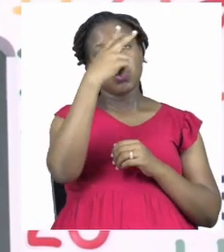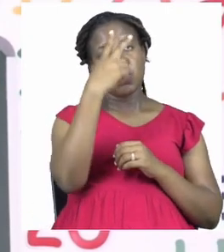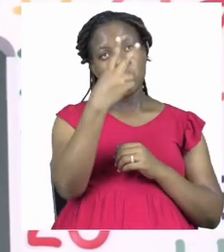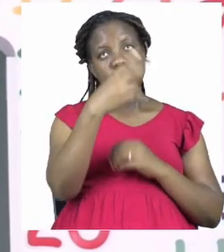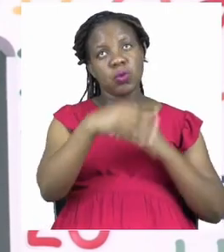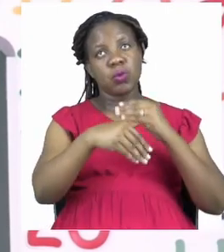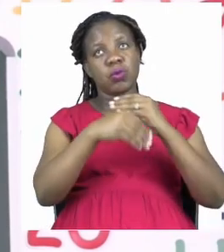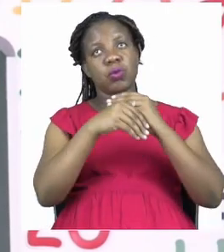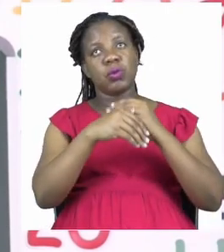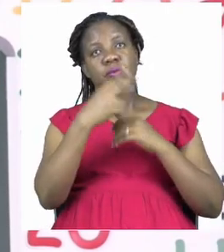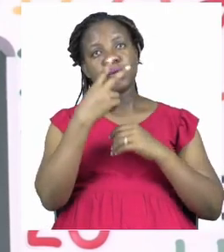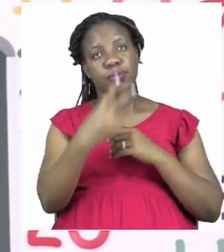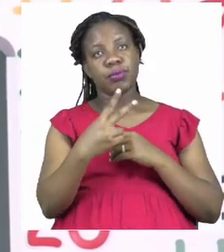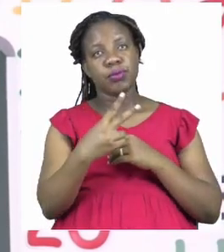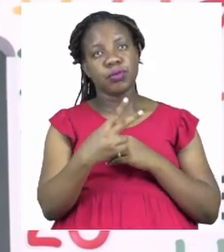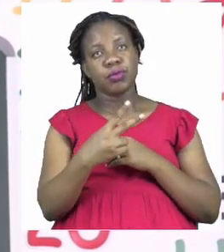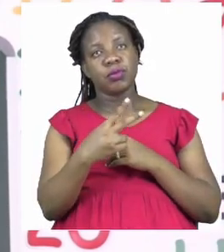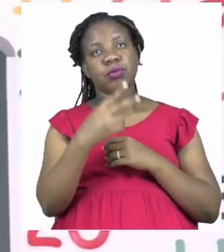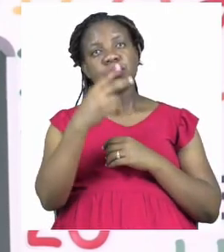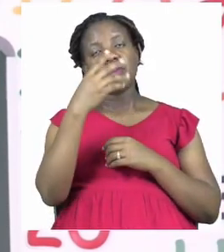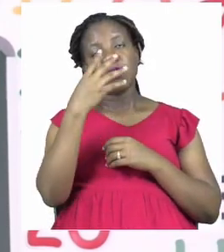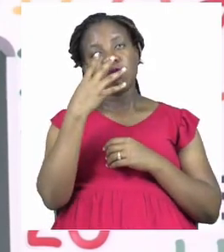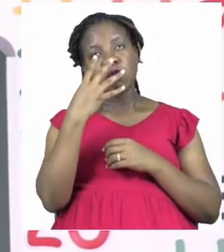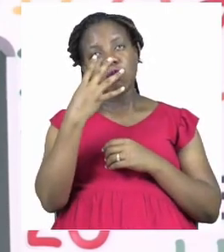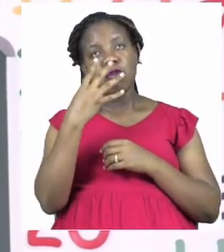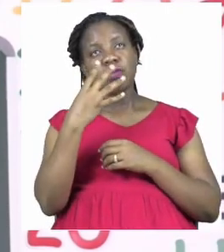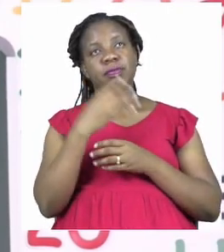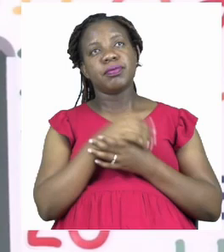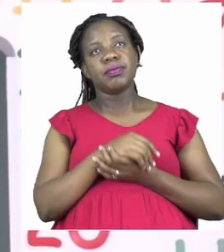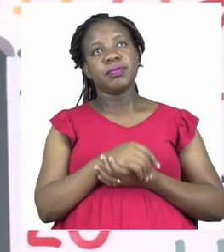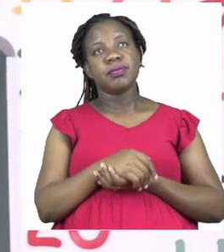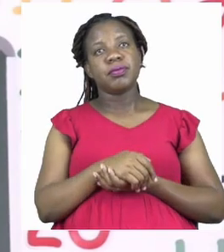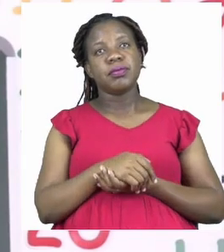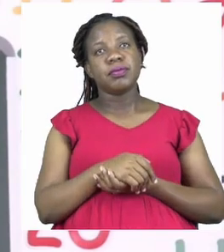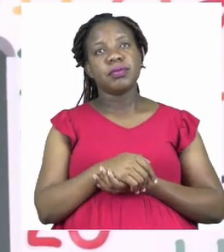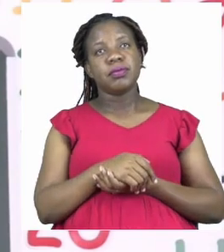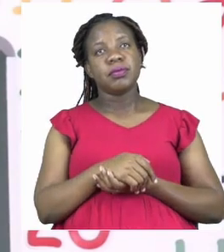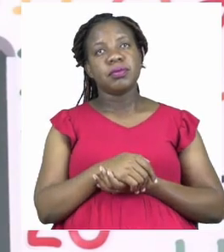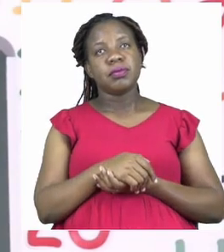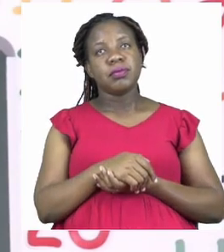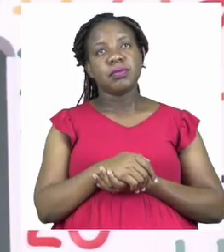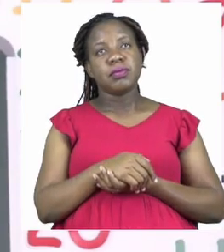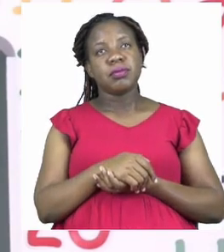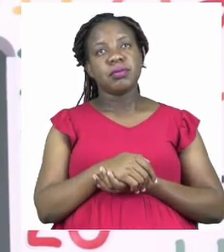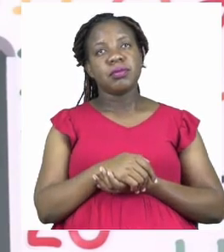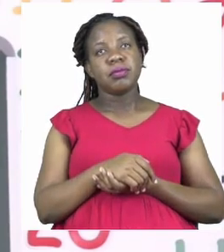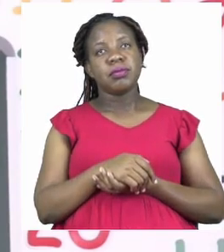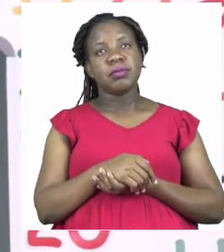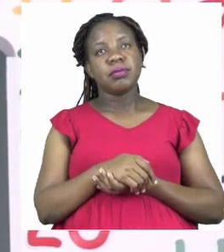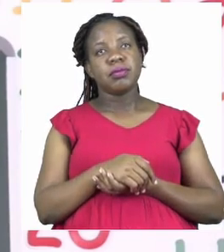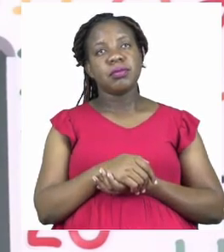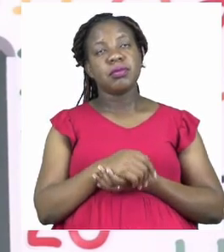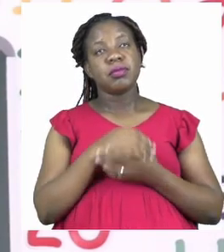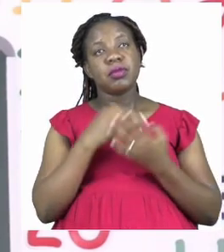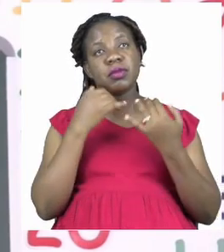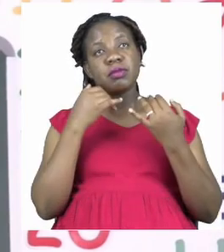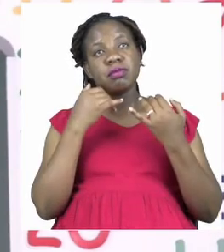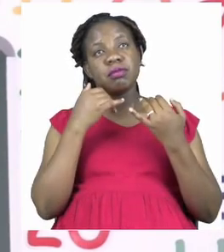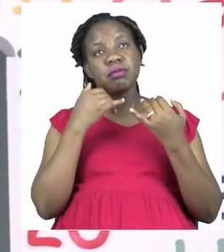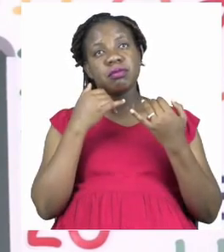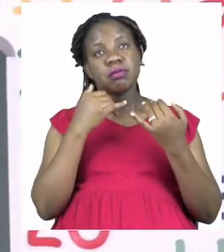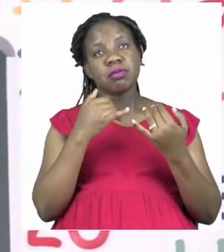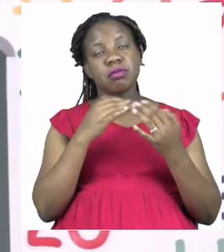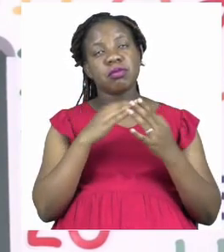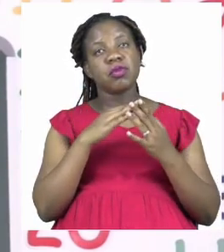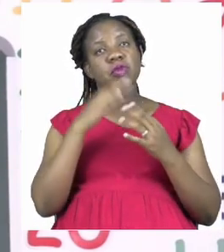very easy. Is 4. So now we know that we have 45 cents, but we're not